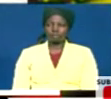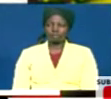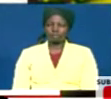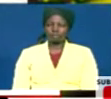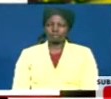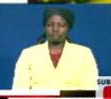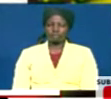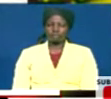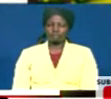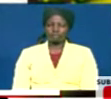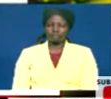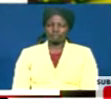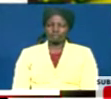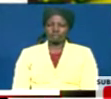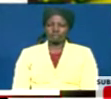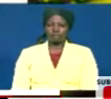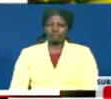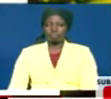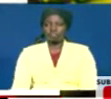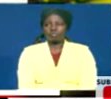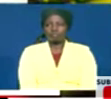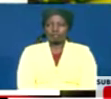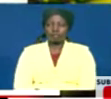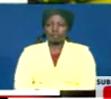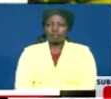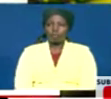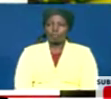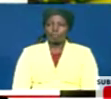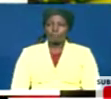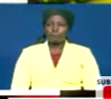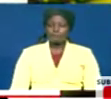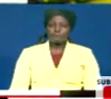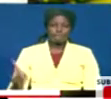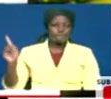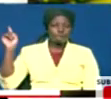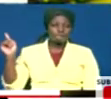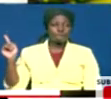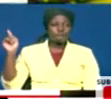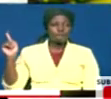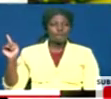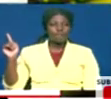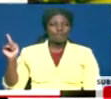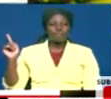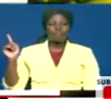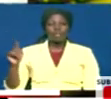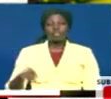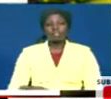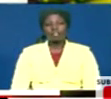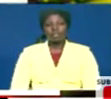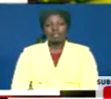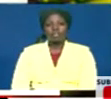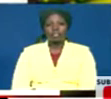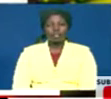3,275 shillings, MOP will be purchased at 1,775 shillings, while sulfate ammonia will